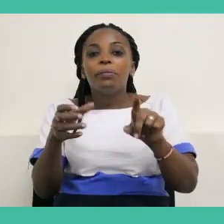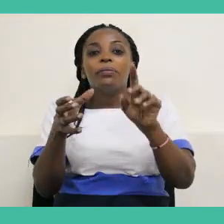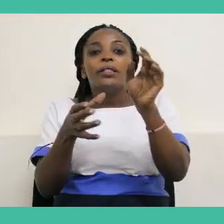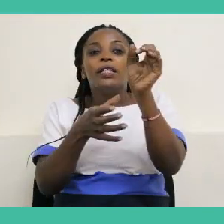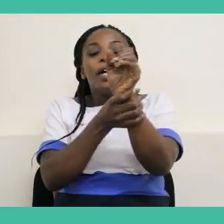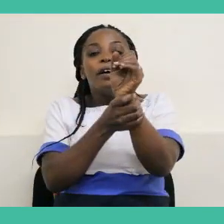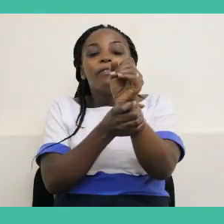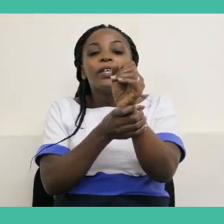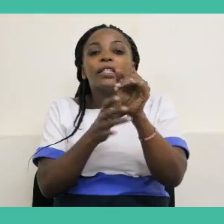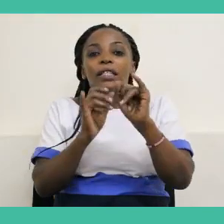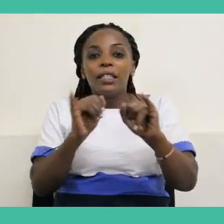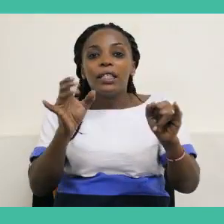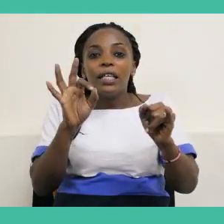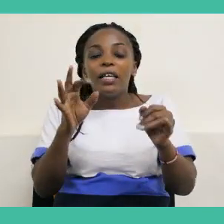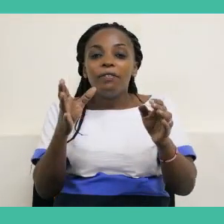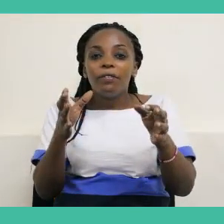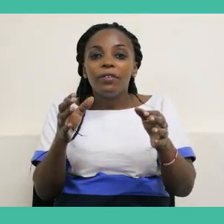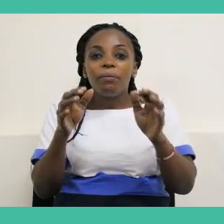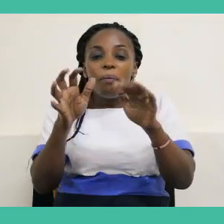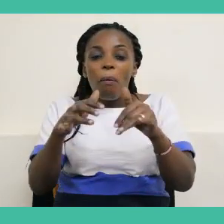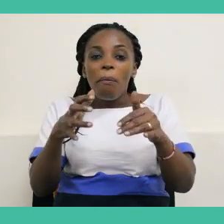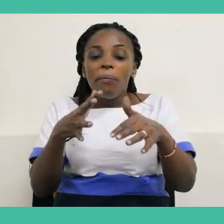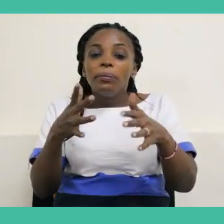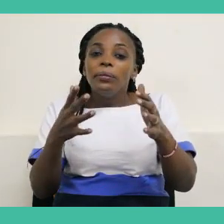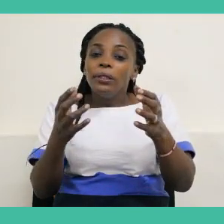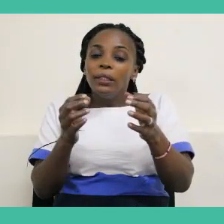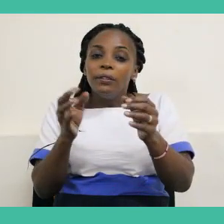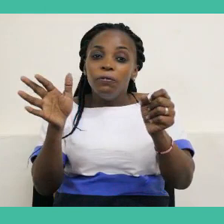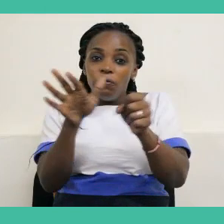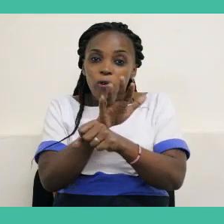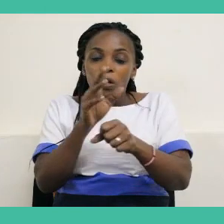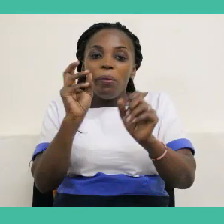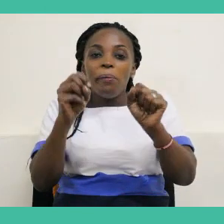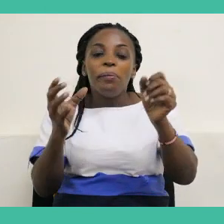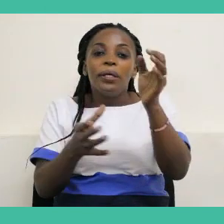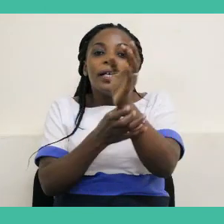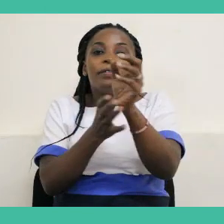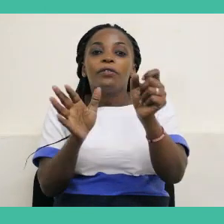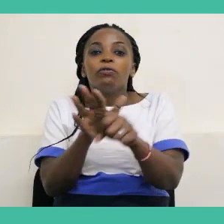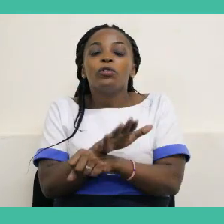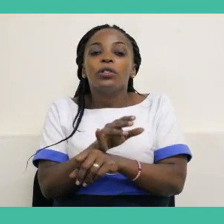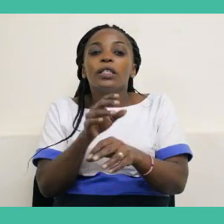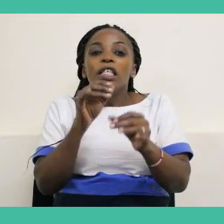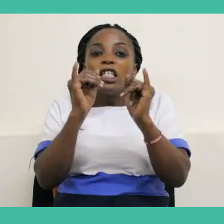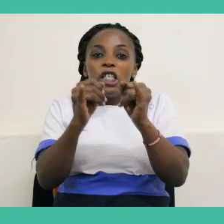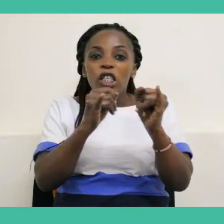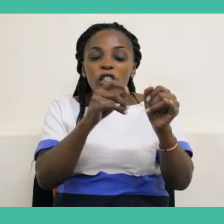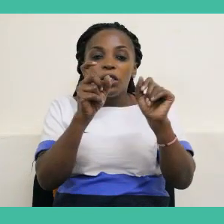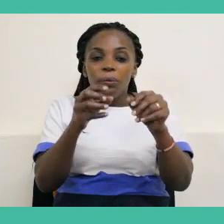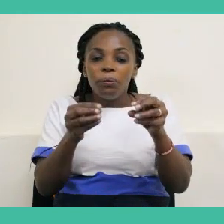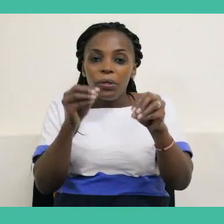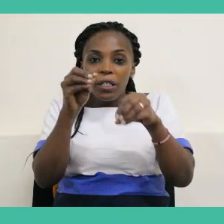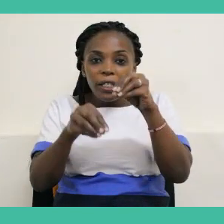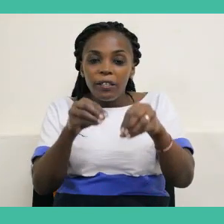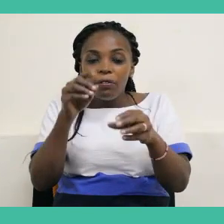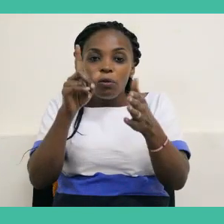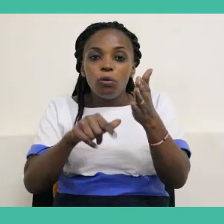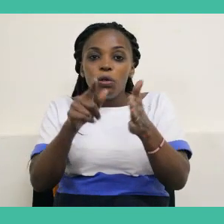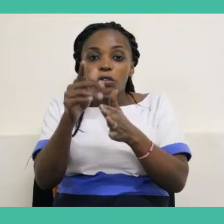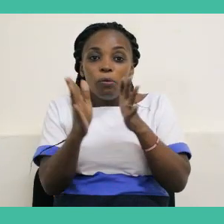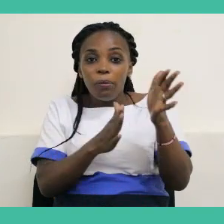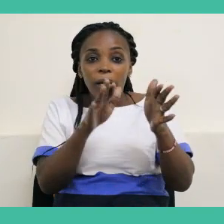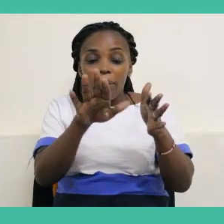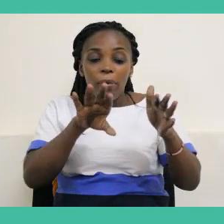and whoever sows bountifully will reap bountifully. And then it says, each of us should give what you have purposed in your own heart